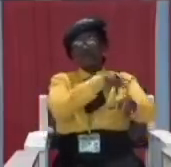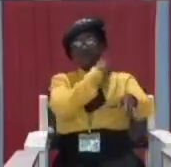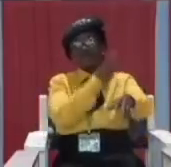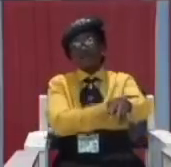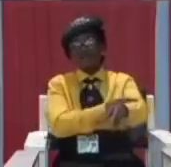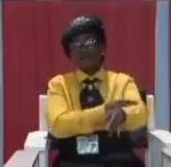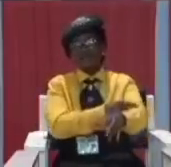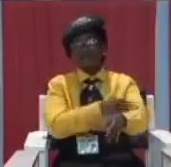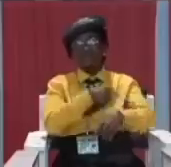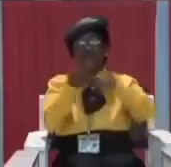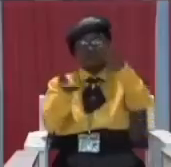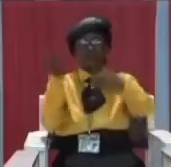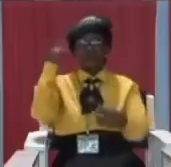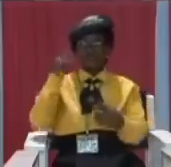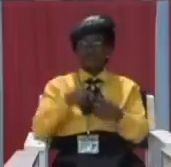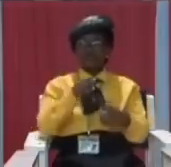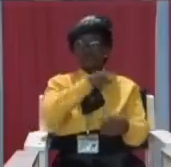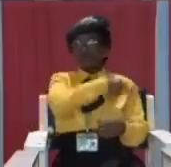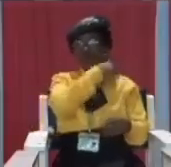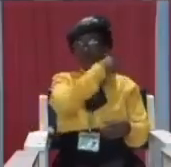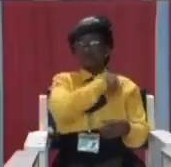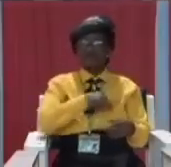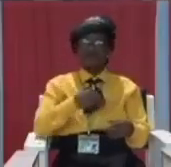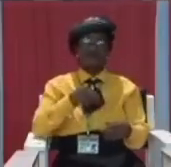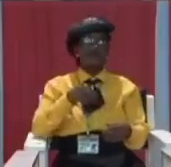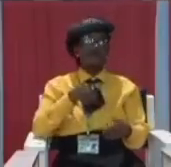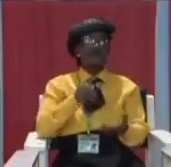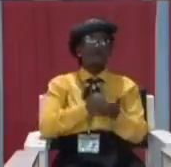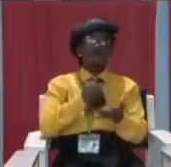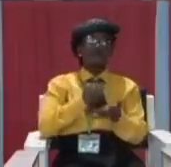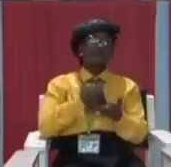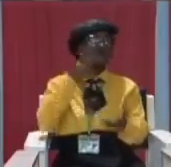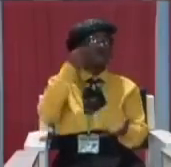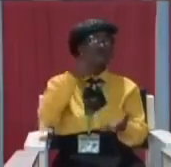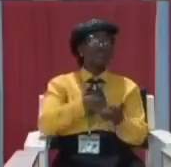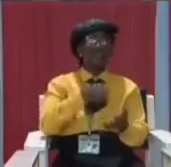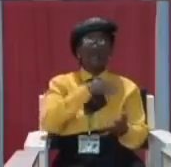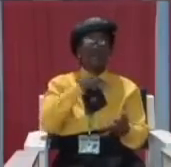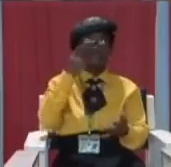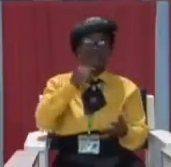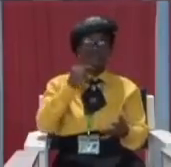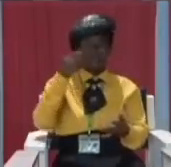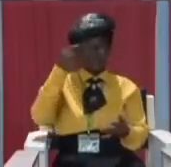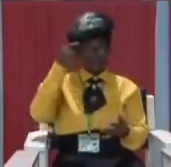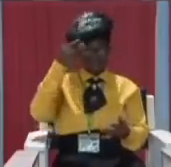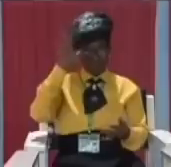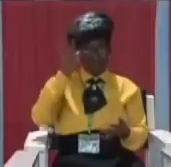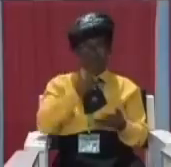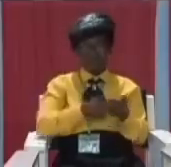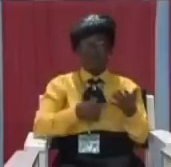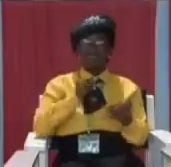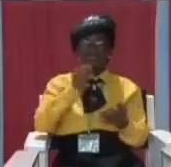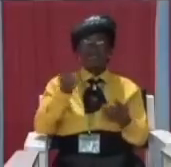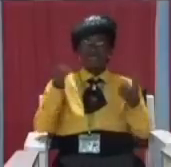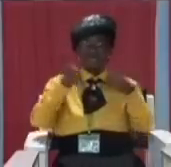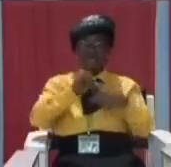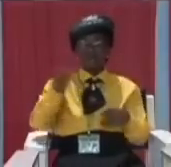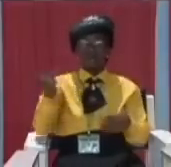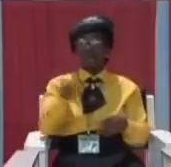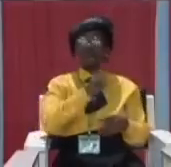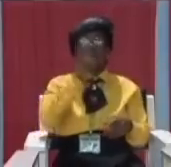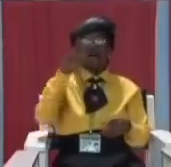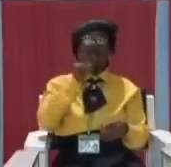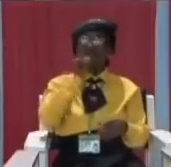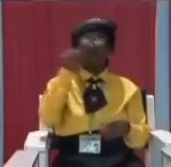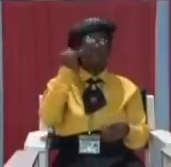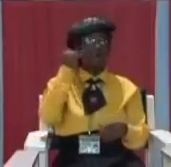Went to the hospital. The doctor checked and said, I don't know what is happening. You're not supposed to be pregnant. But I see a